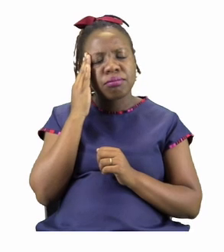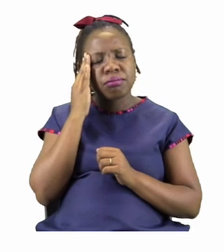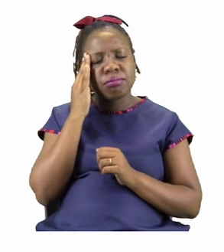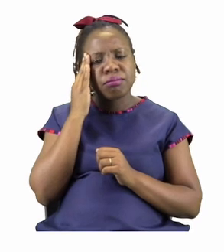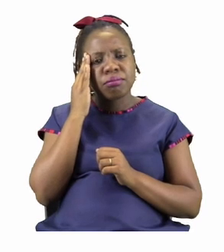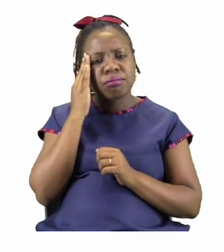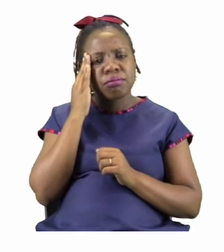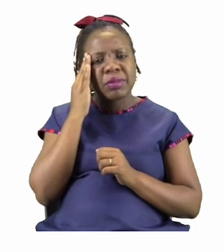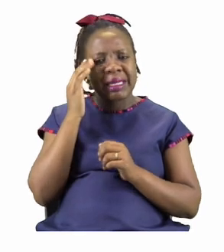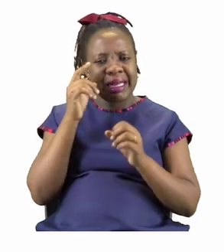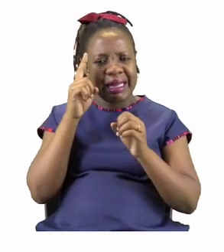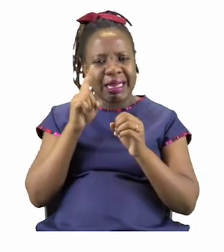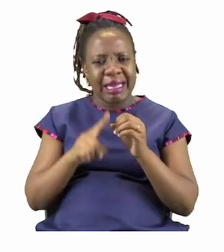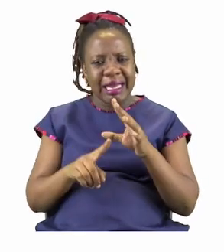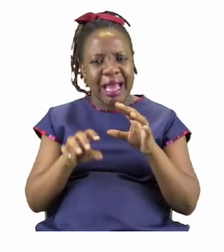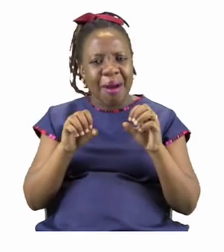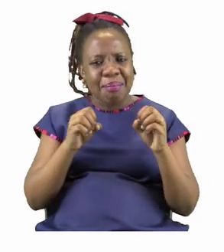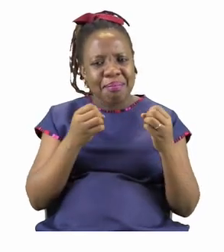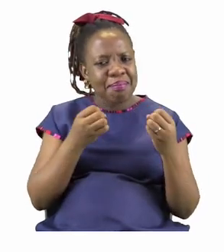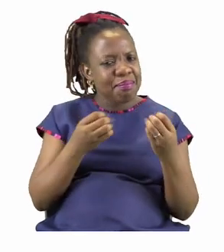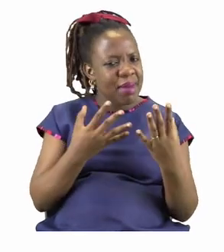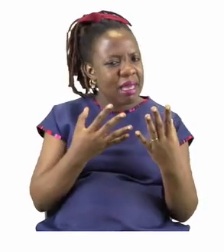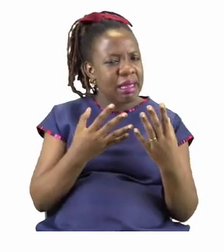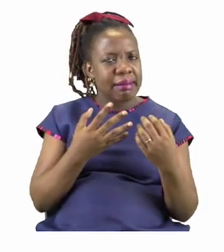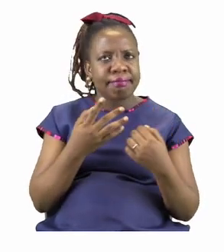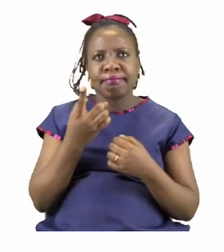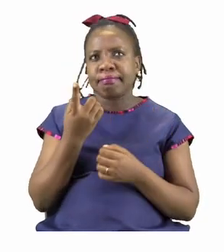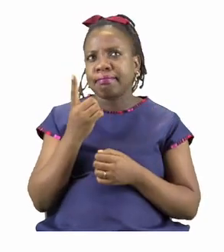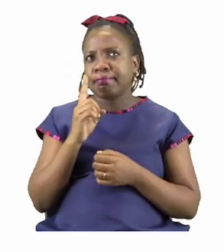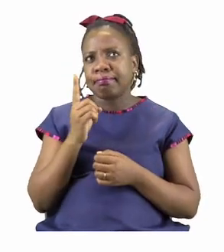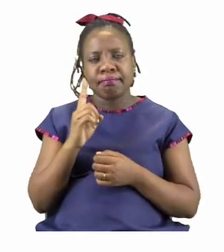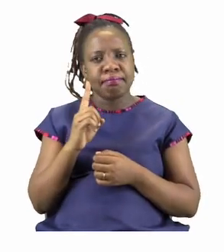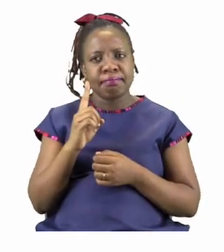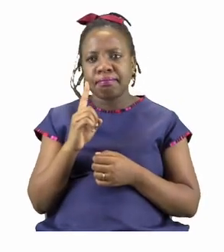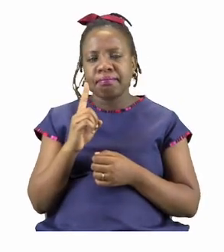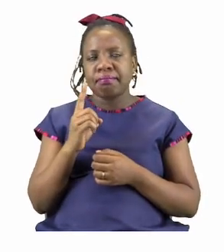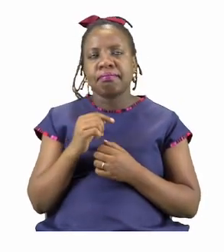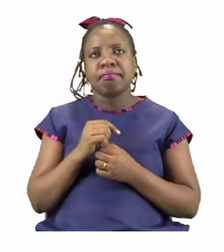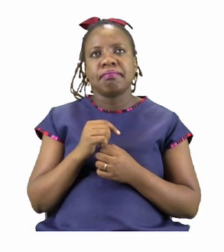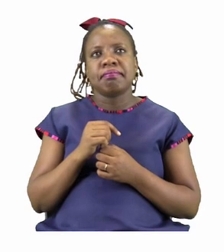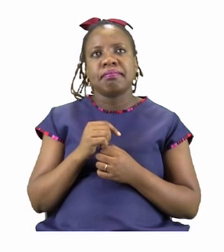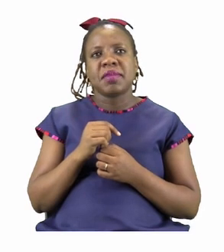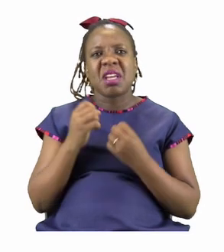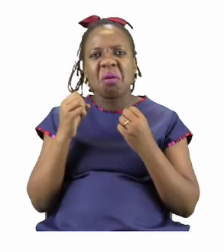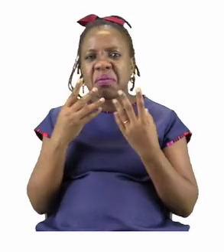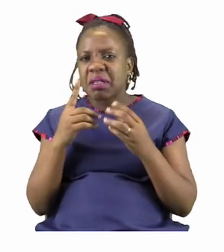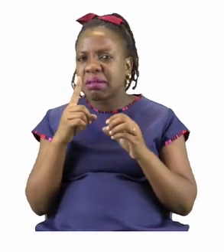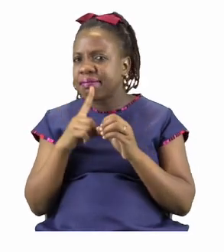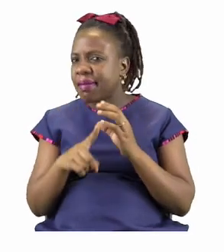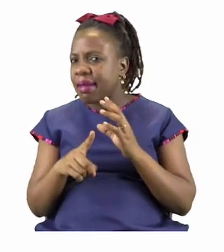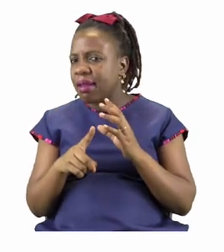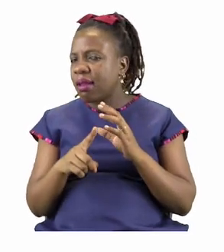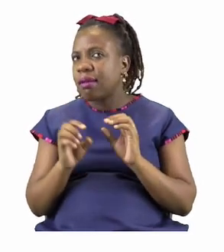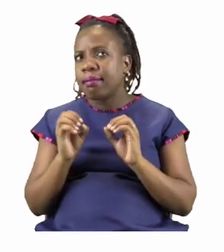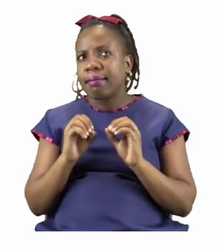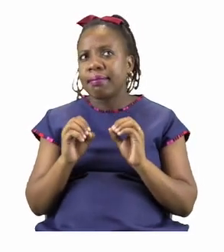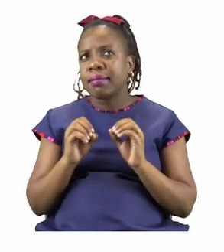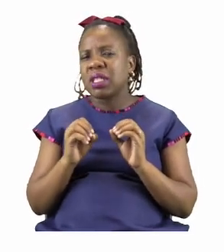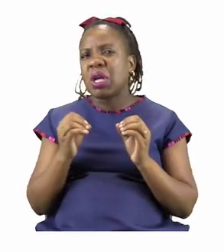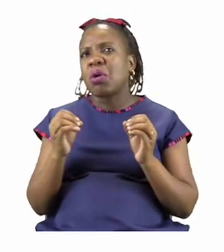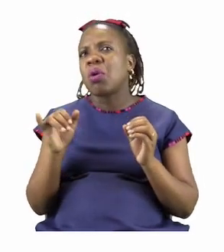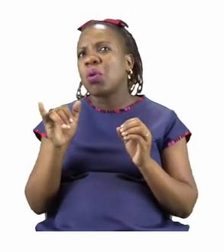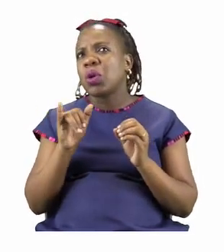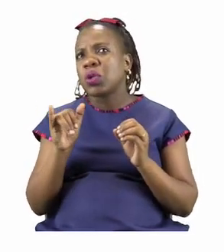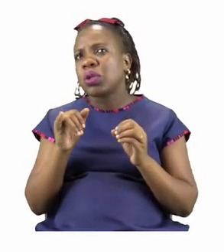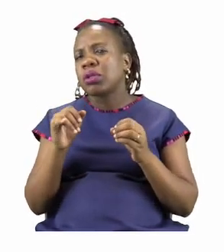It doesn't tell us in the sentence how many eggs we need. All right. So which quantifier do